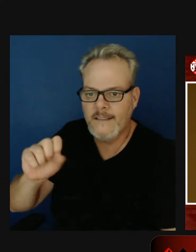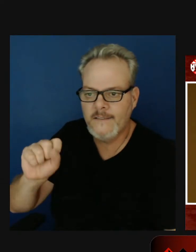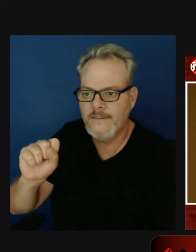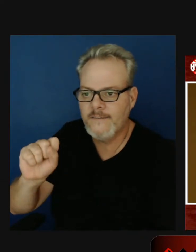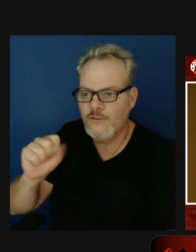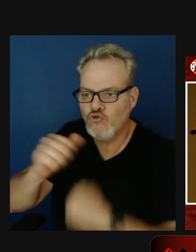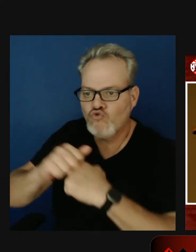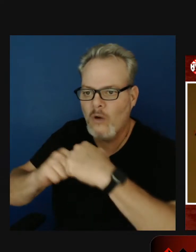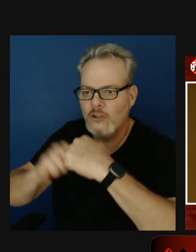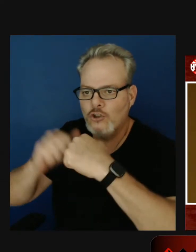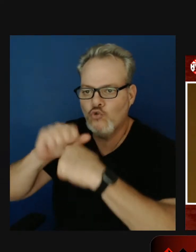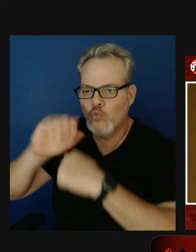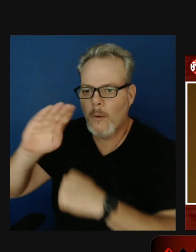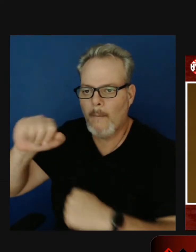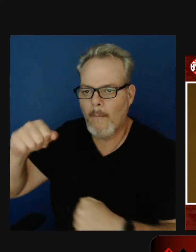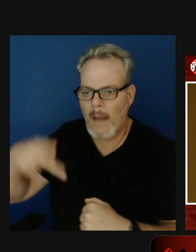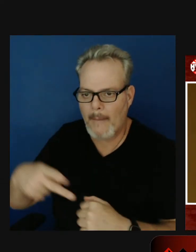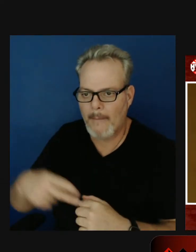area.